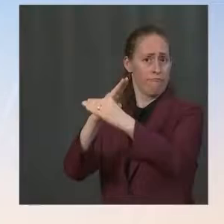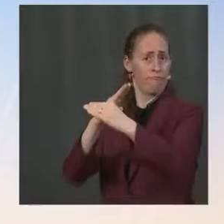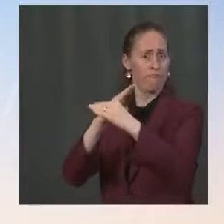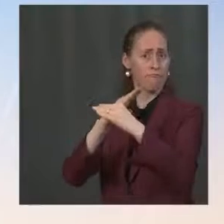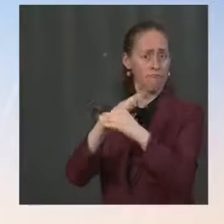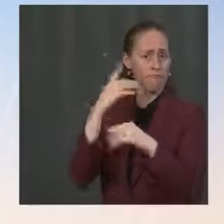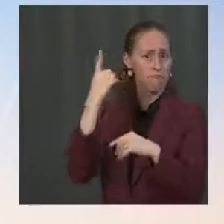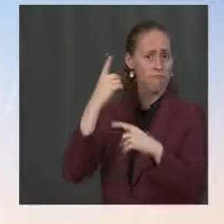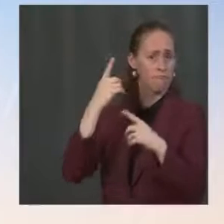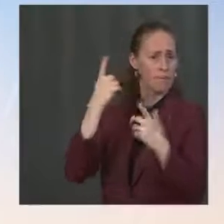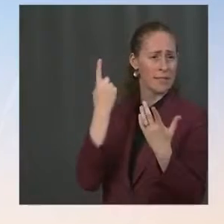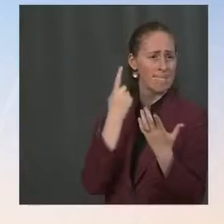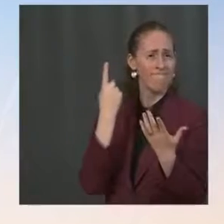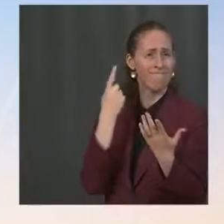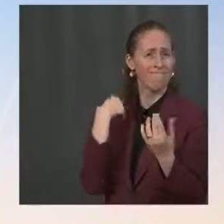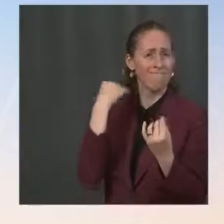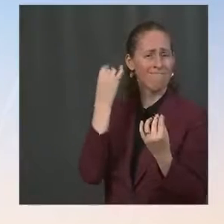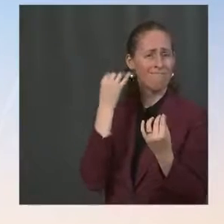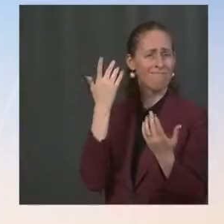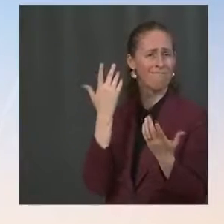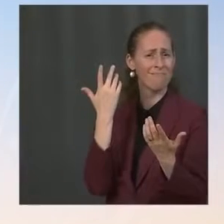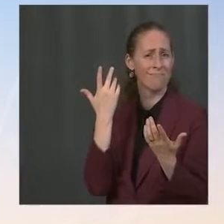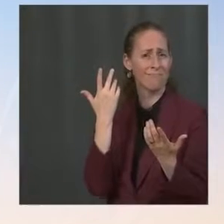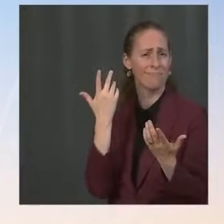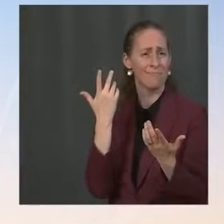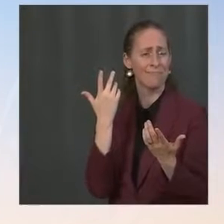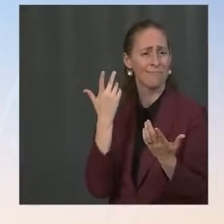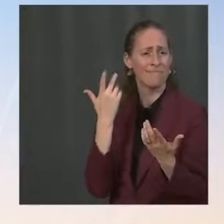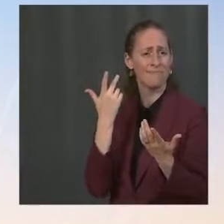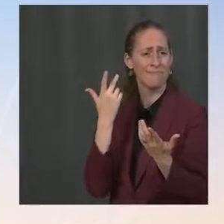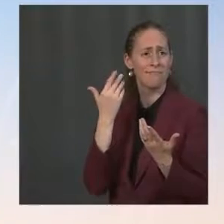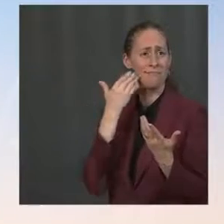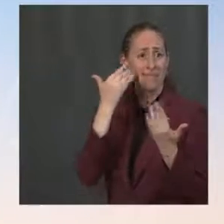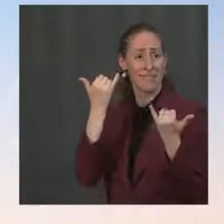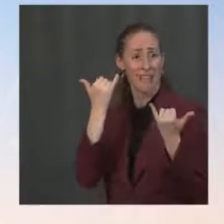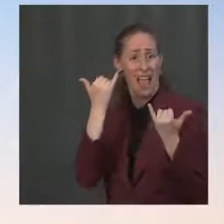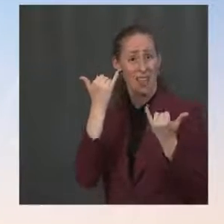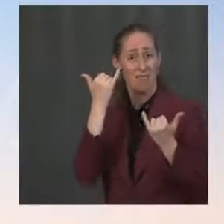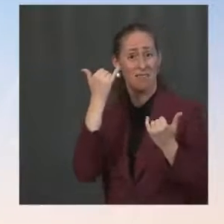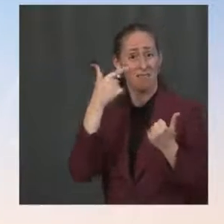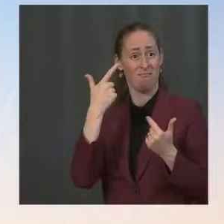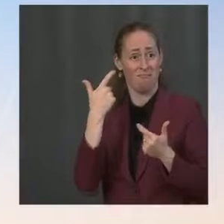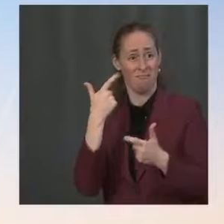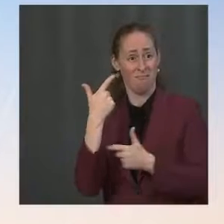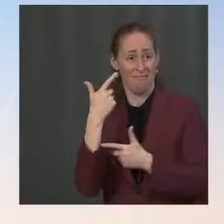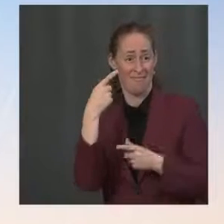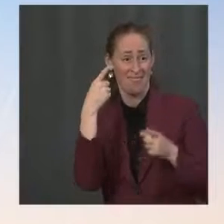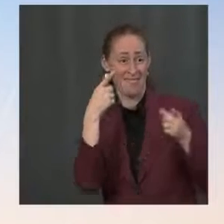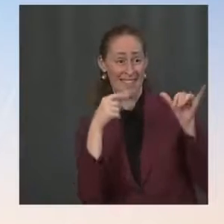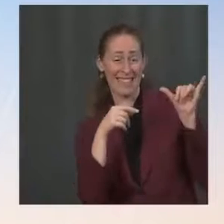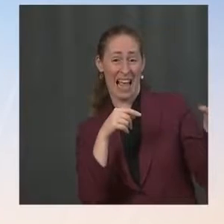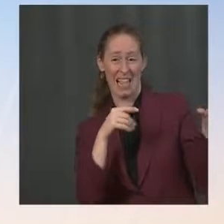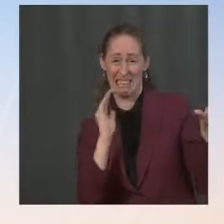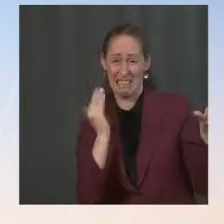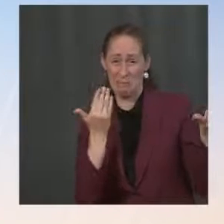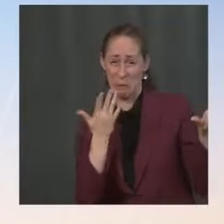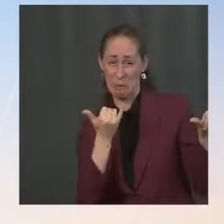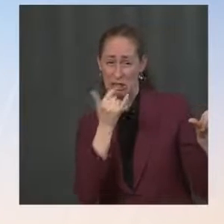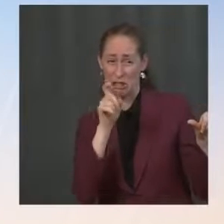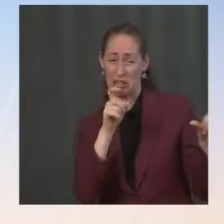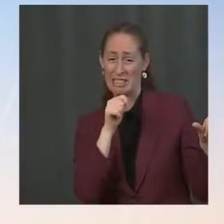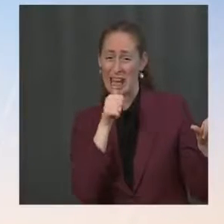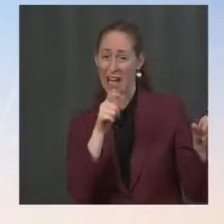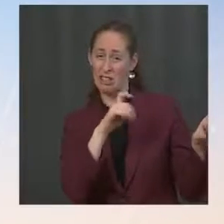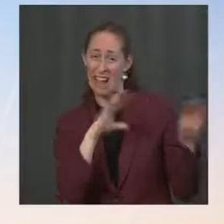stay potentially the wrong one, is my first question. I got a quick follow-up. Sure. Well, I would say first that General McKenzie